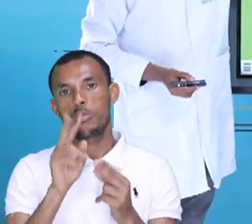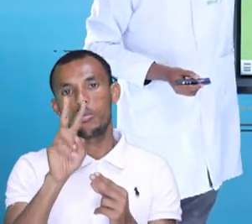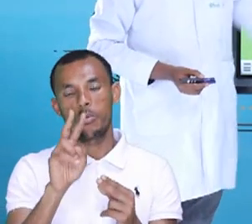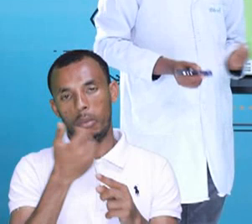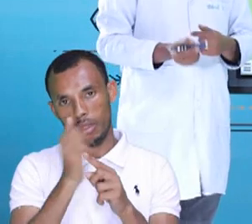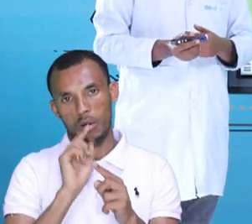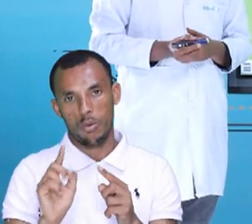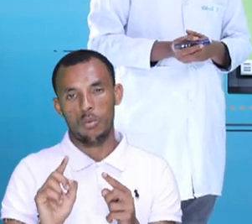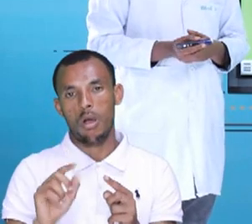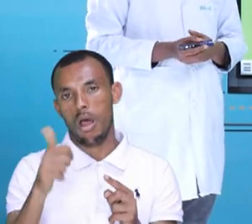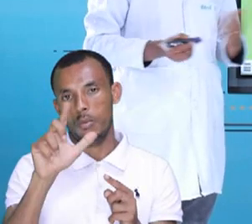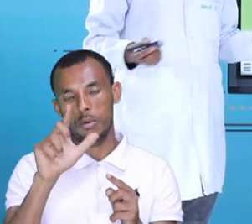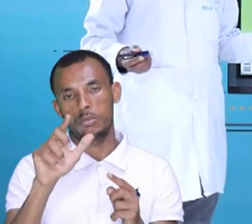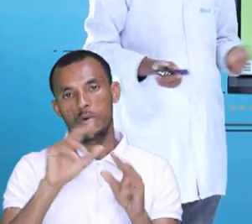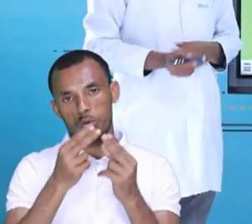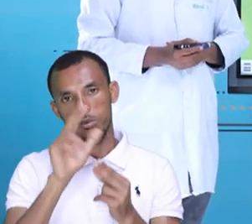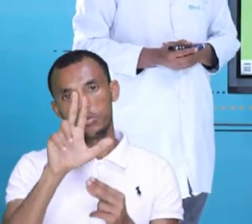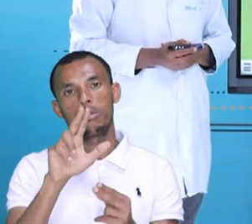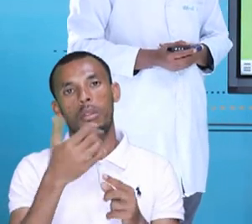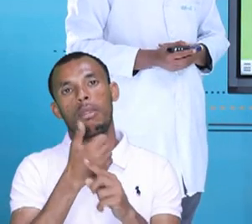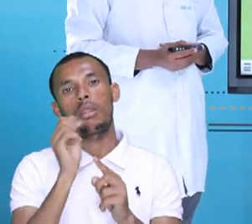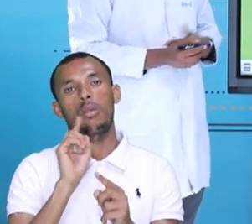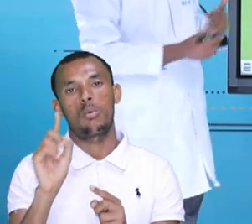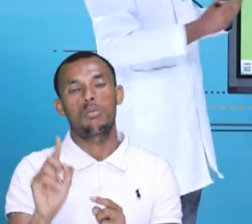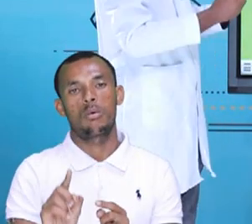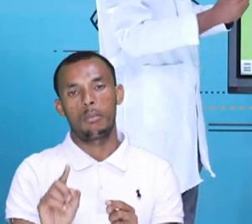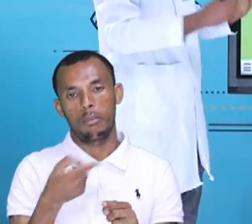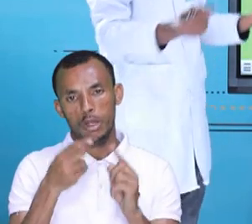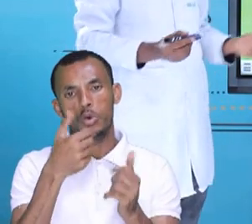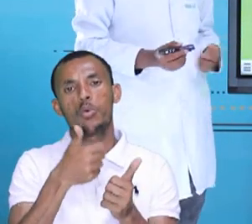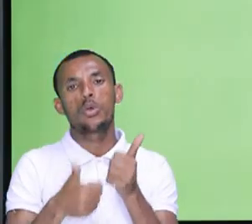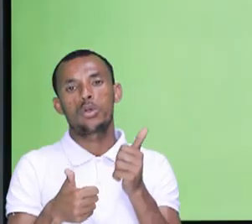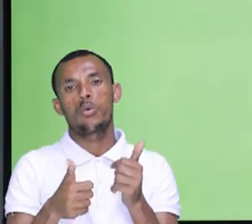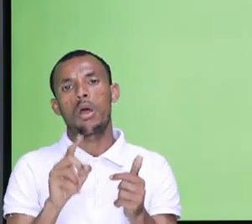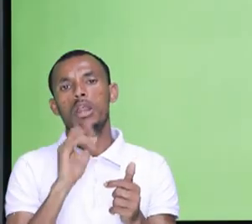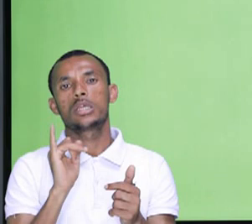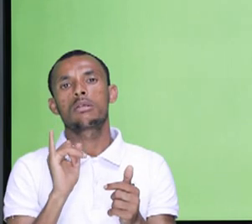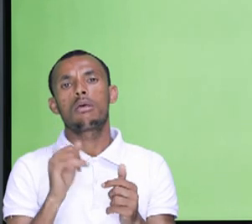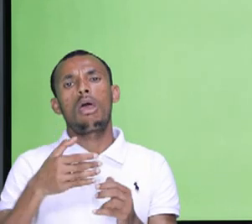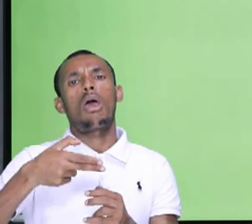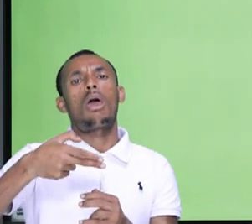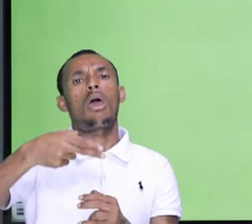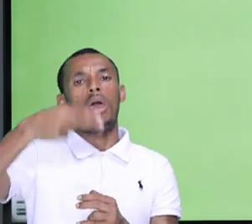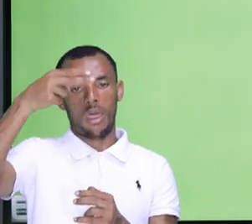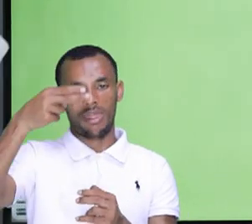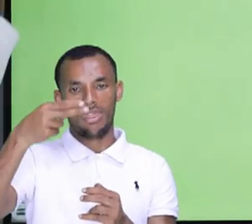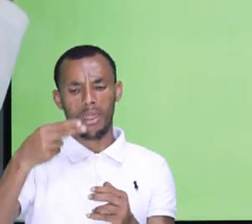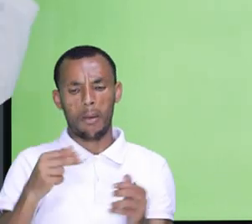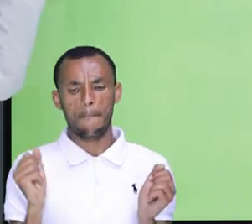metal. Aluminum is group 3 element, aluminum is metal. But which one is high melting point?